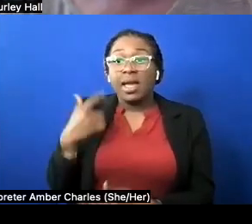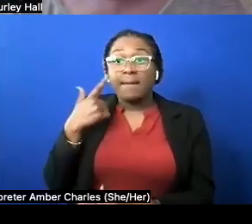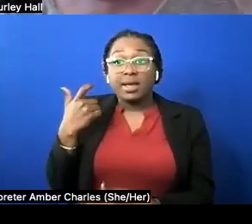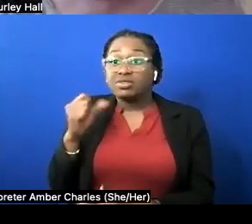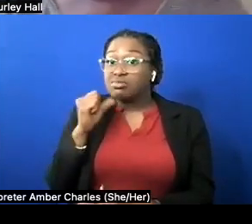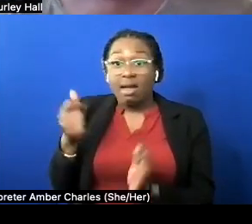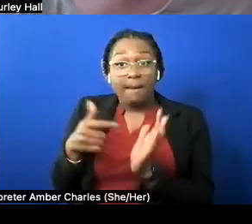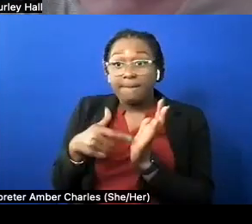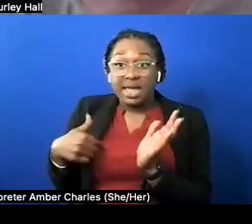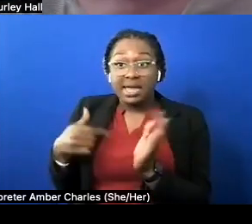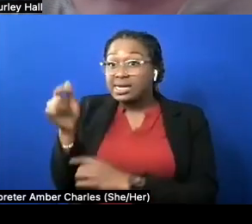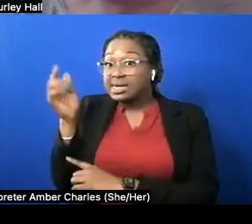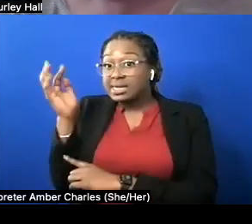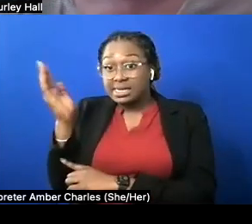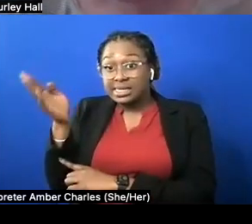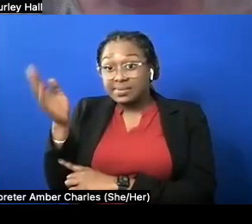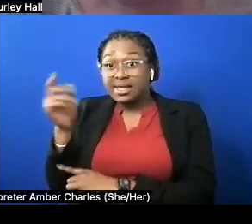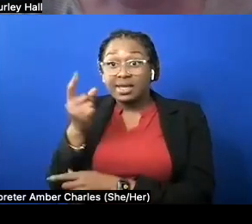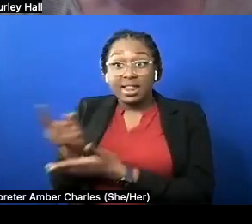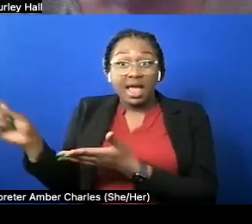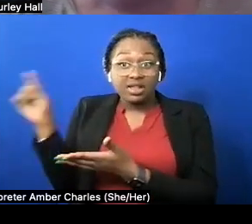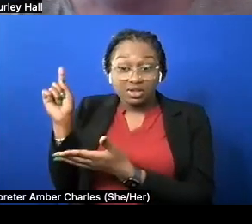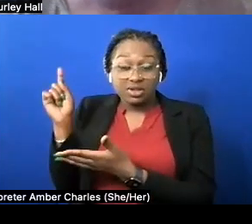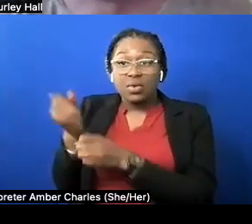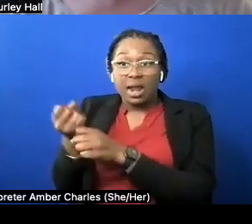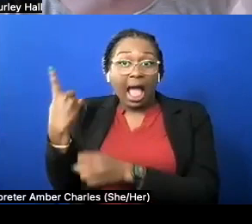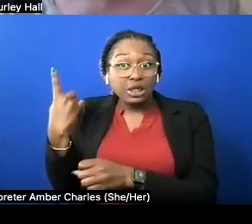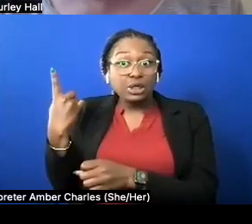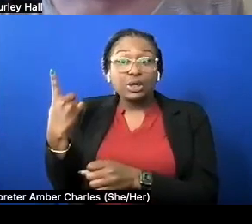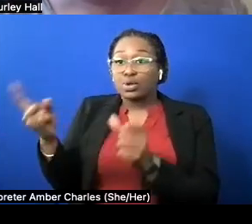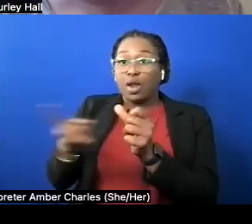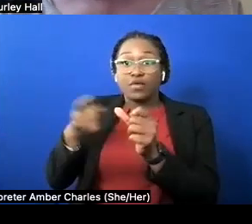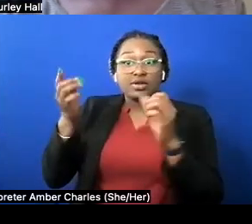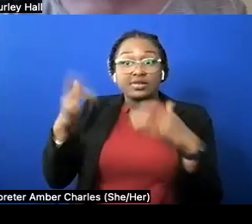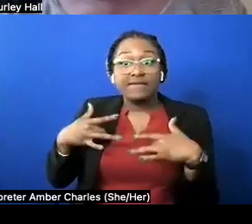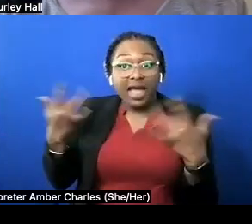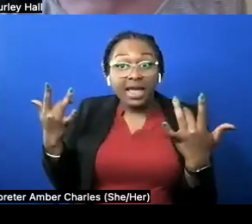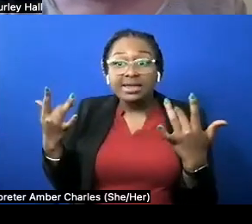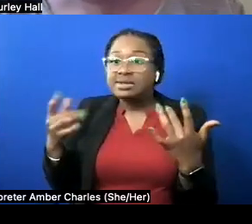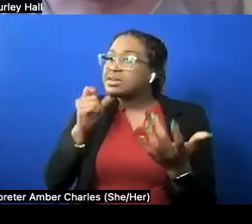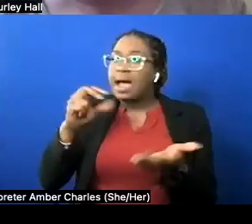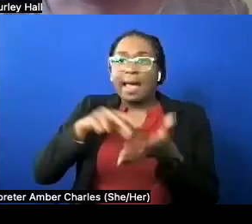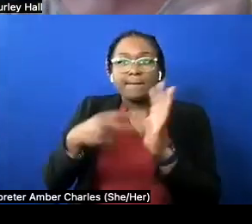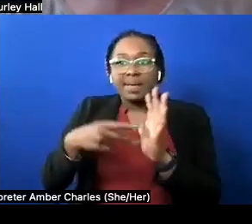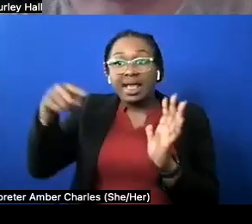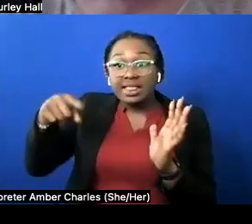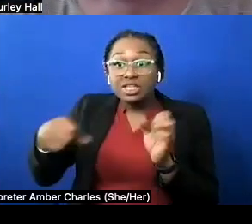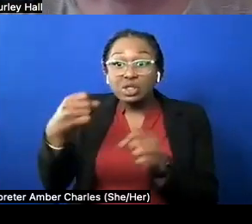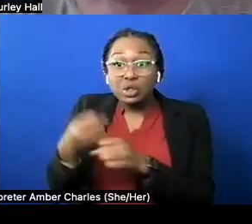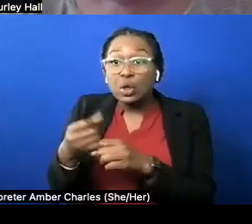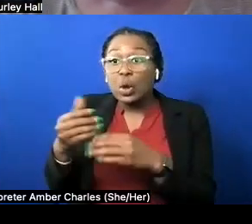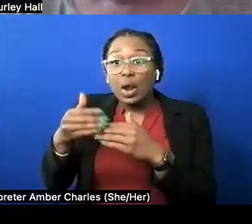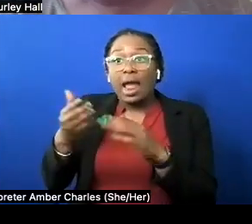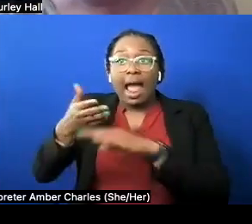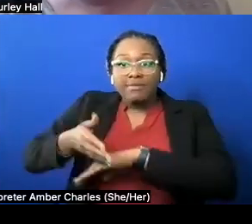getting paid to speak last year when you had done your first event, doesn't mean that this year when you have done 10 or 15 or 20, you should not be getting